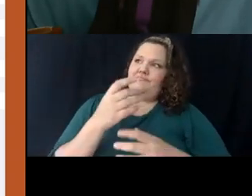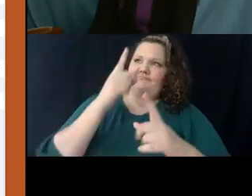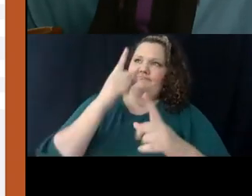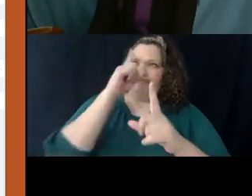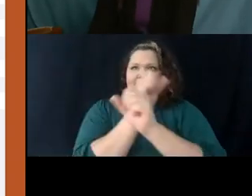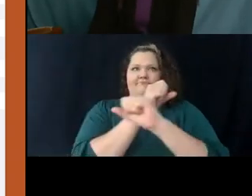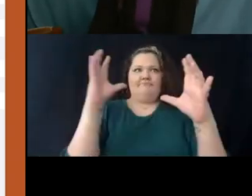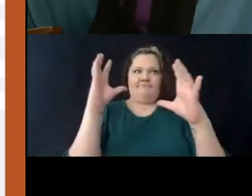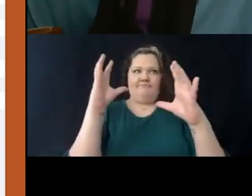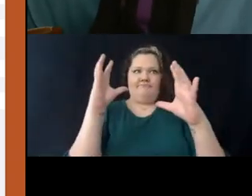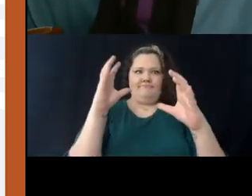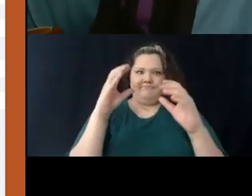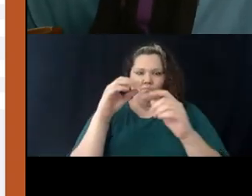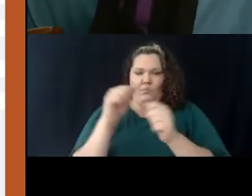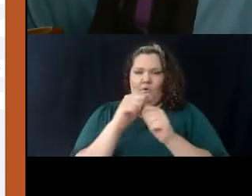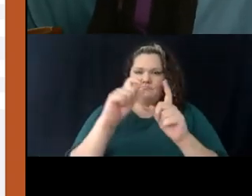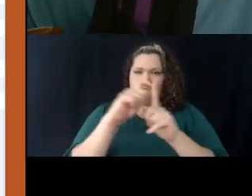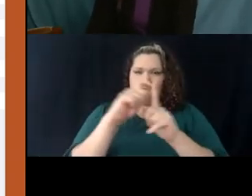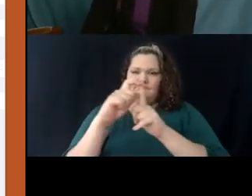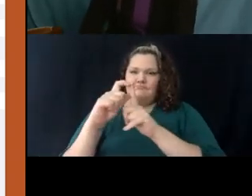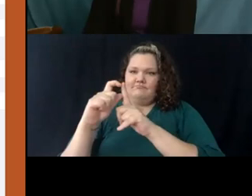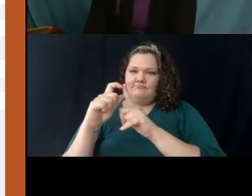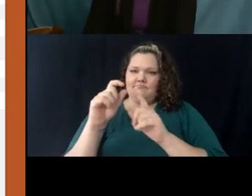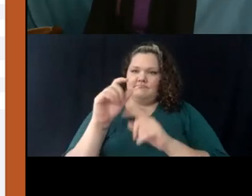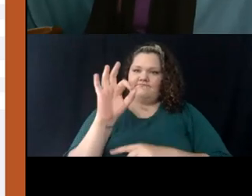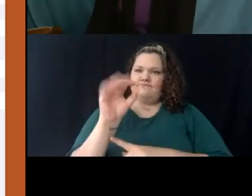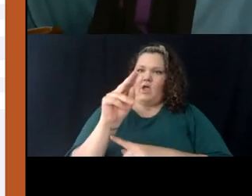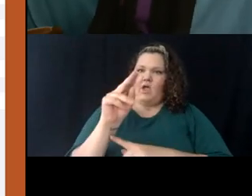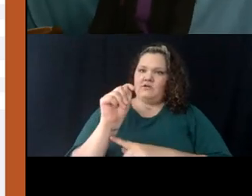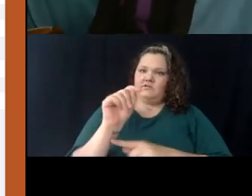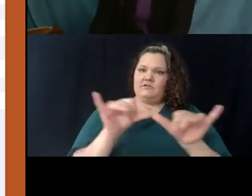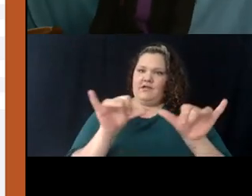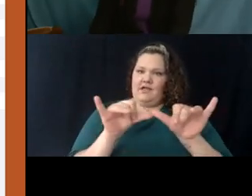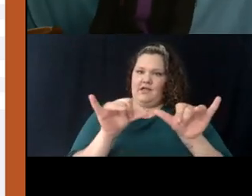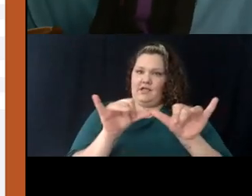So as I mentioned before, when you're adding text to your online content,